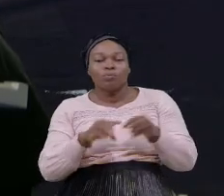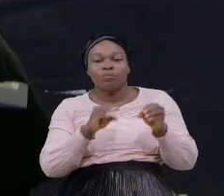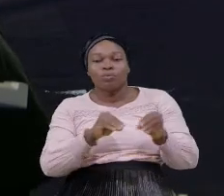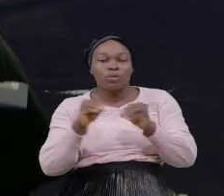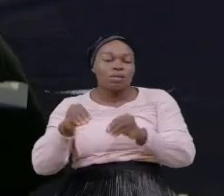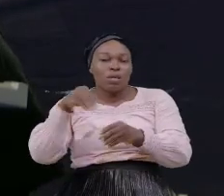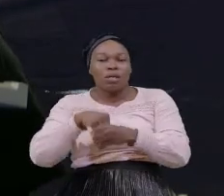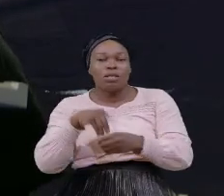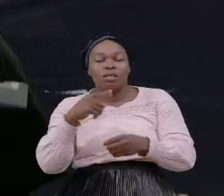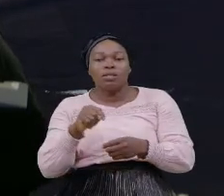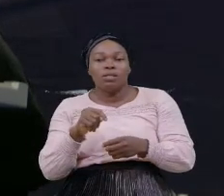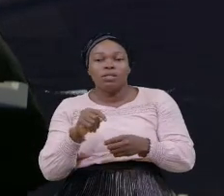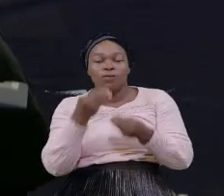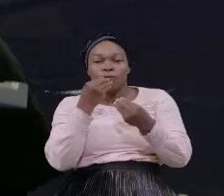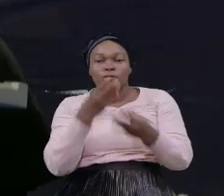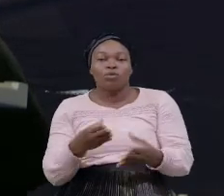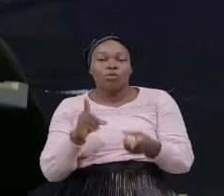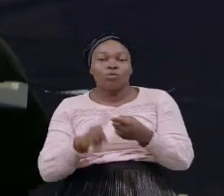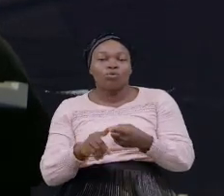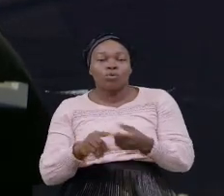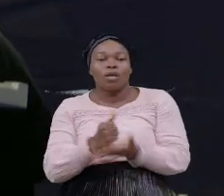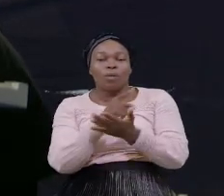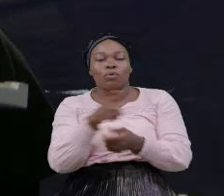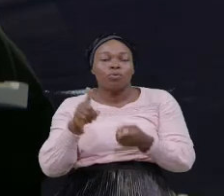further in your new walk with Christ.